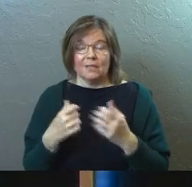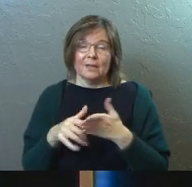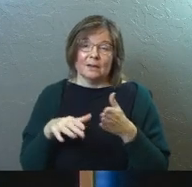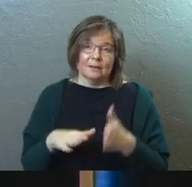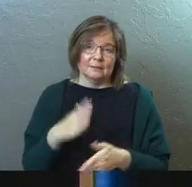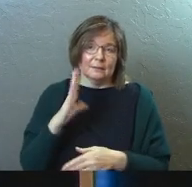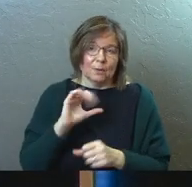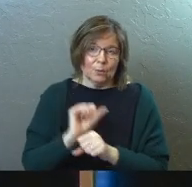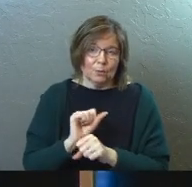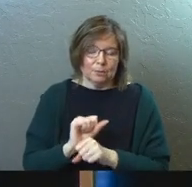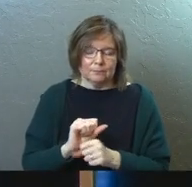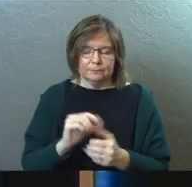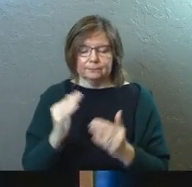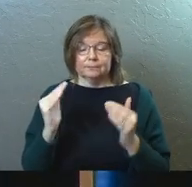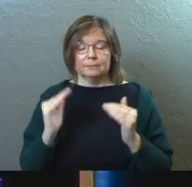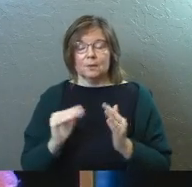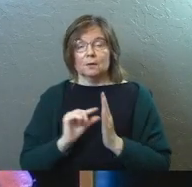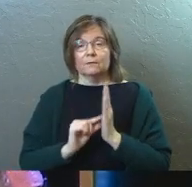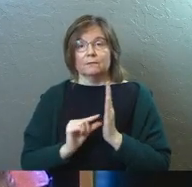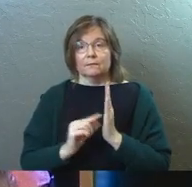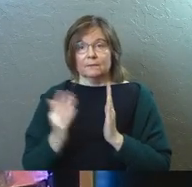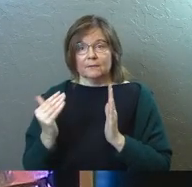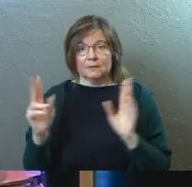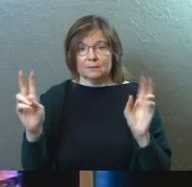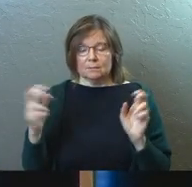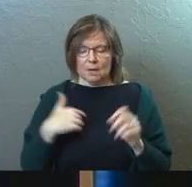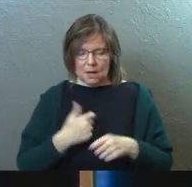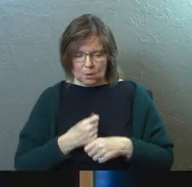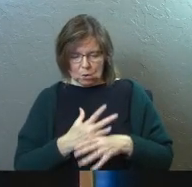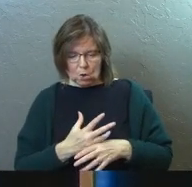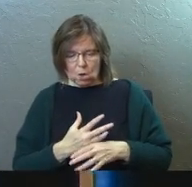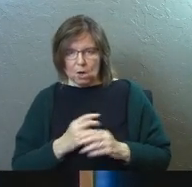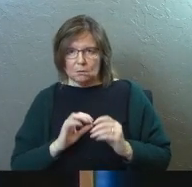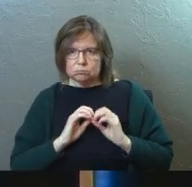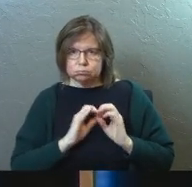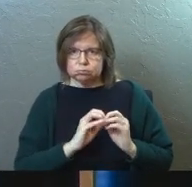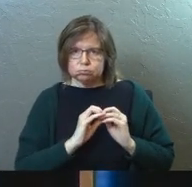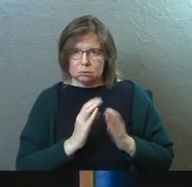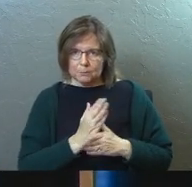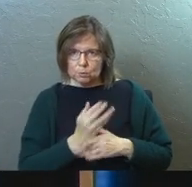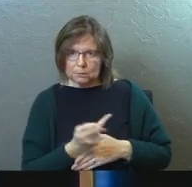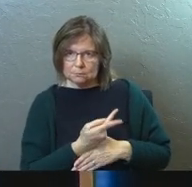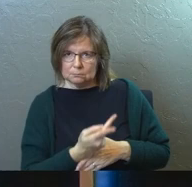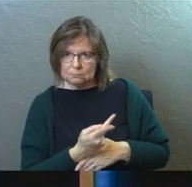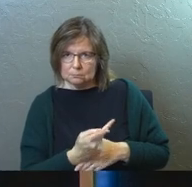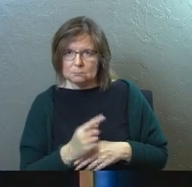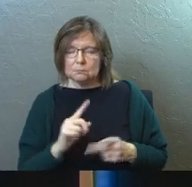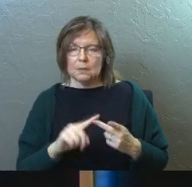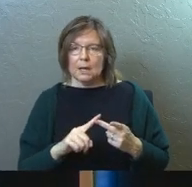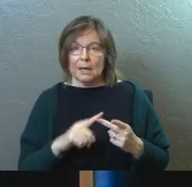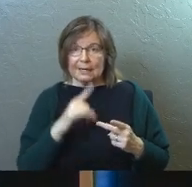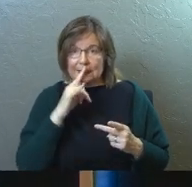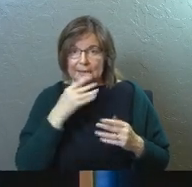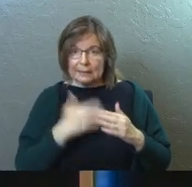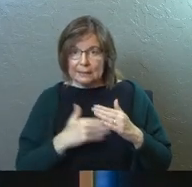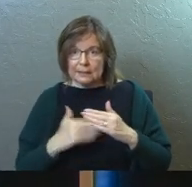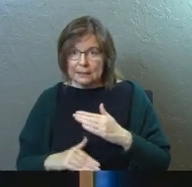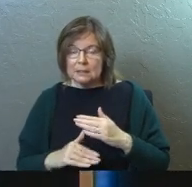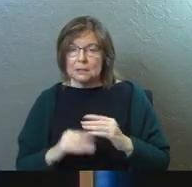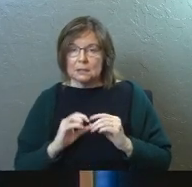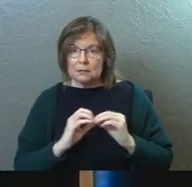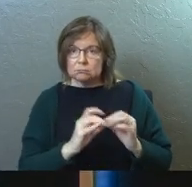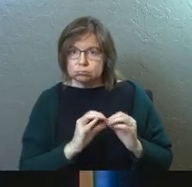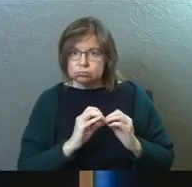that's the way God is working. Verse 15, and I will cause hostility between you and the woman, and between your offspring and